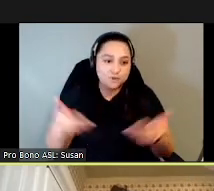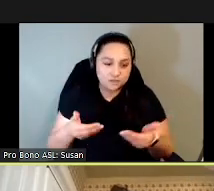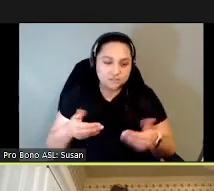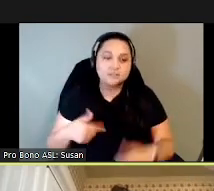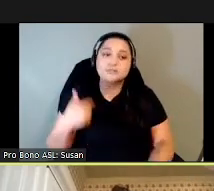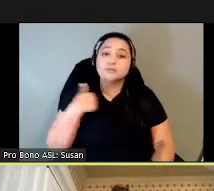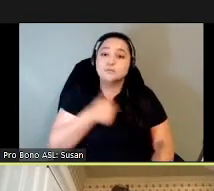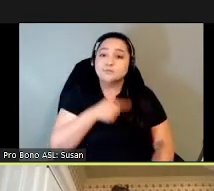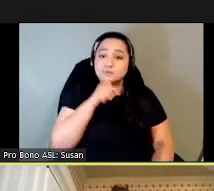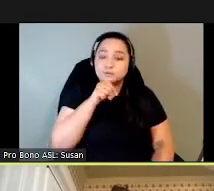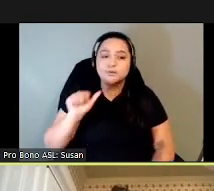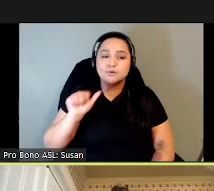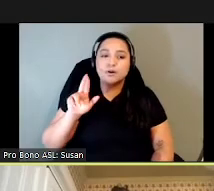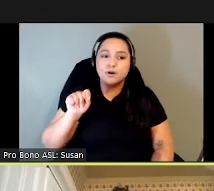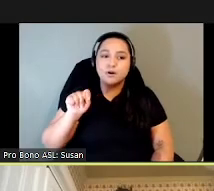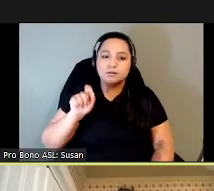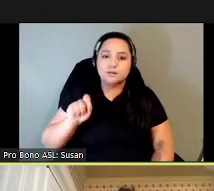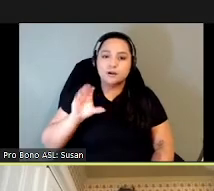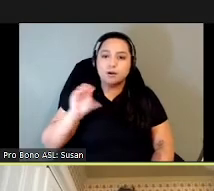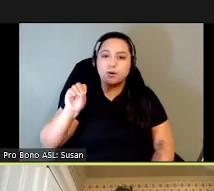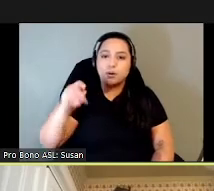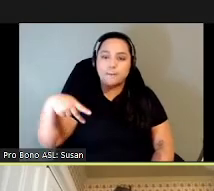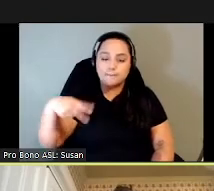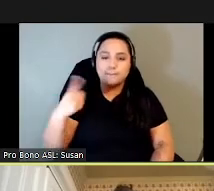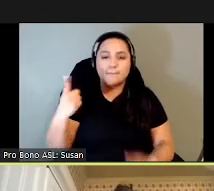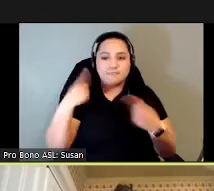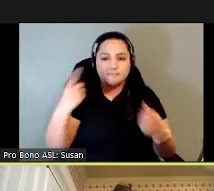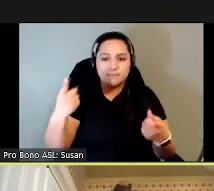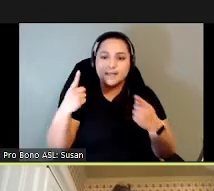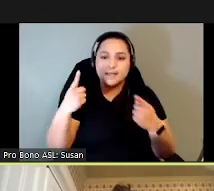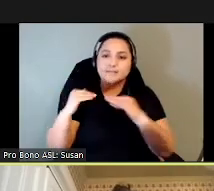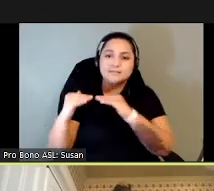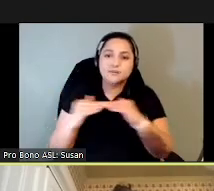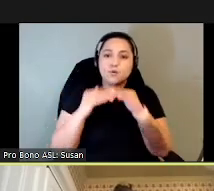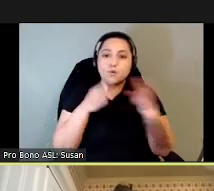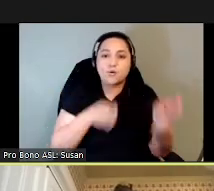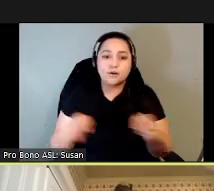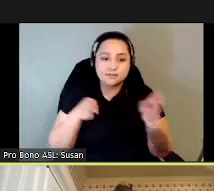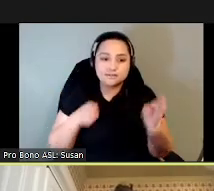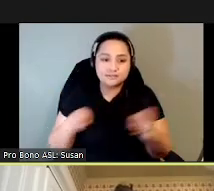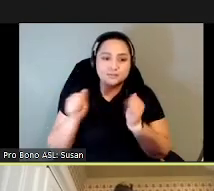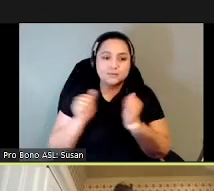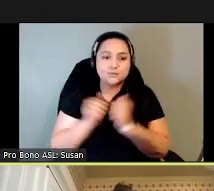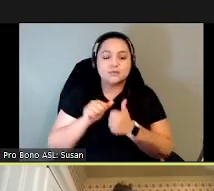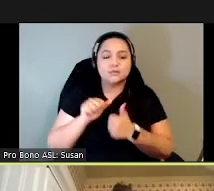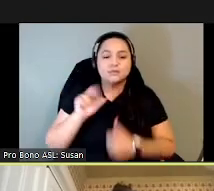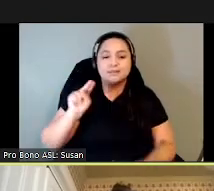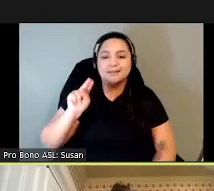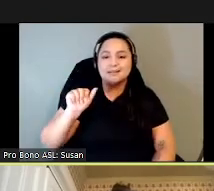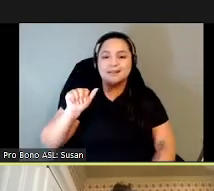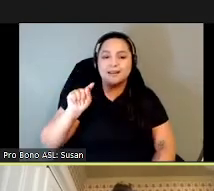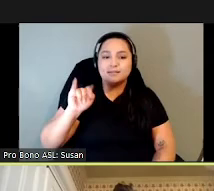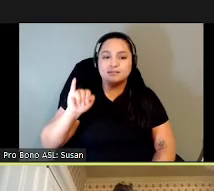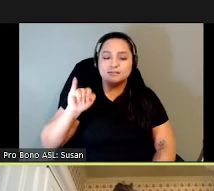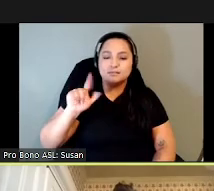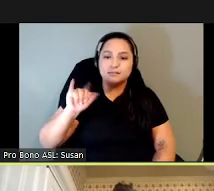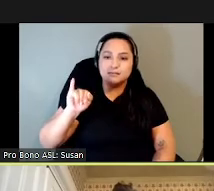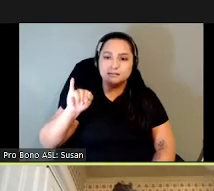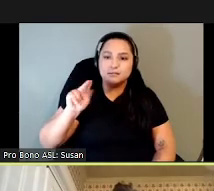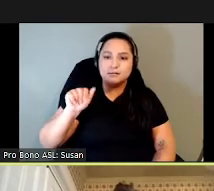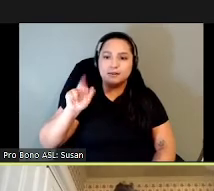art.coop. I've been co-organizing with Nati Linares, who's pictured here with the beautiful